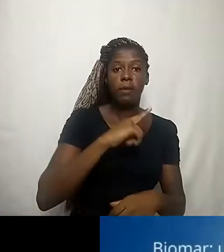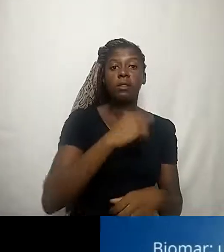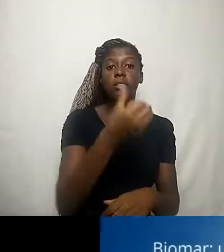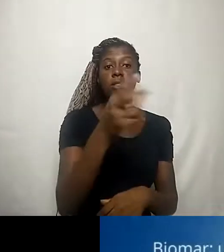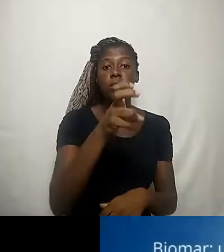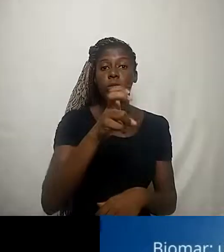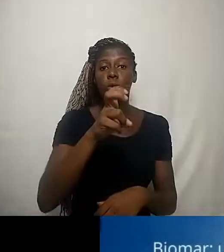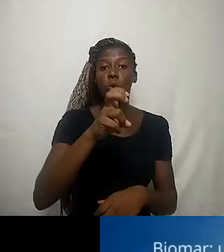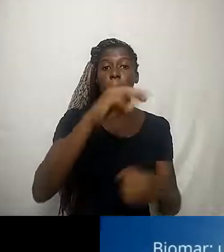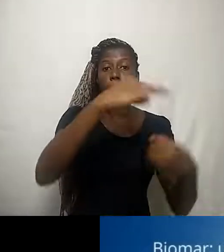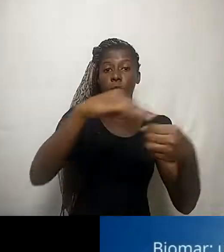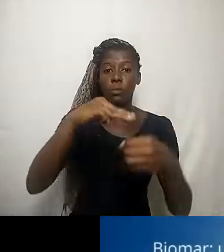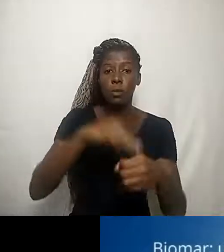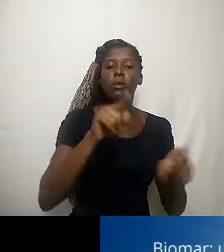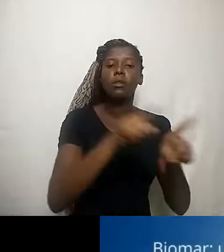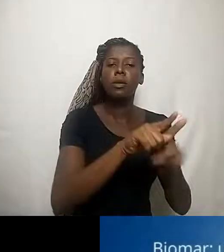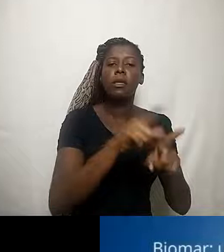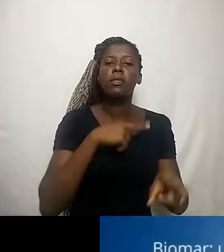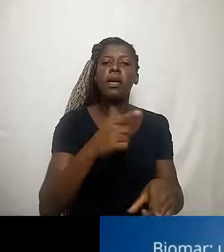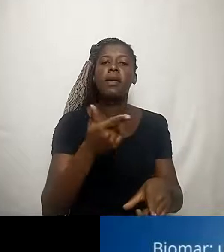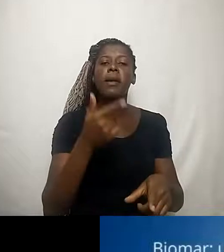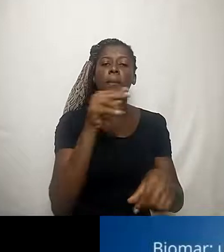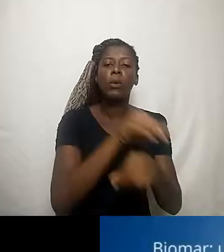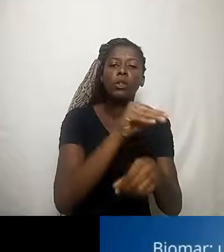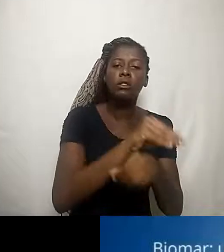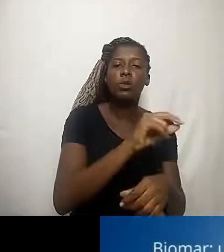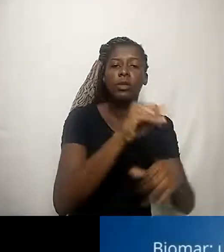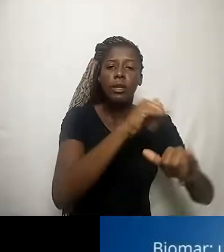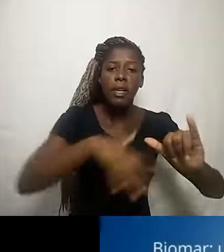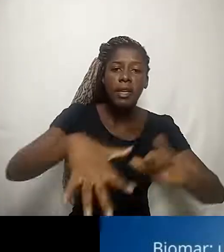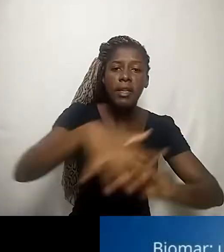in 65 cities and the island of Fernando de Noronha.